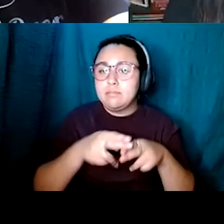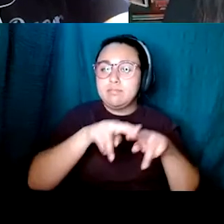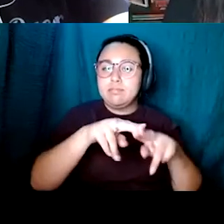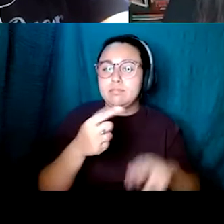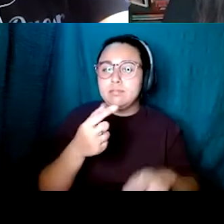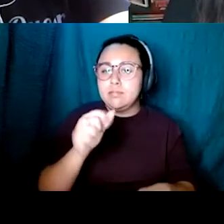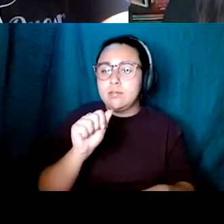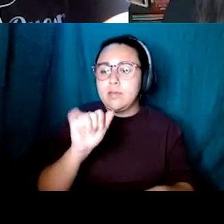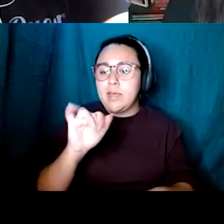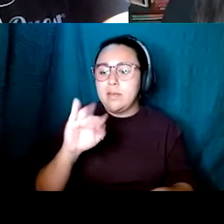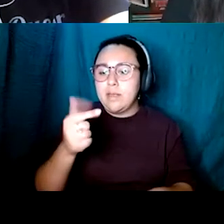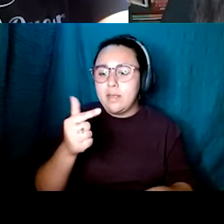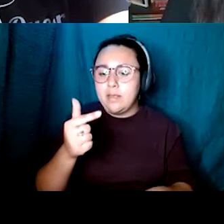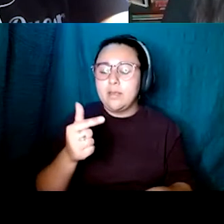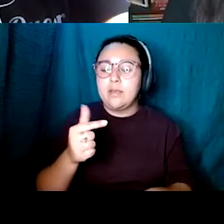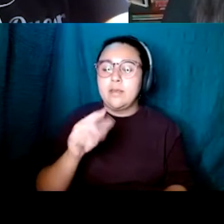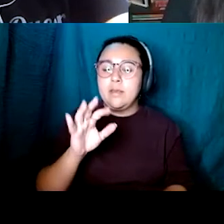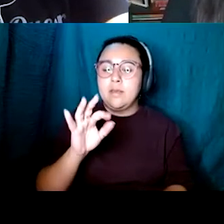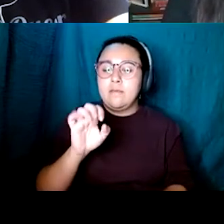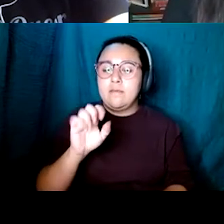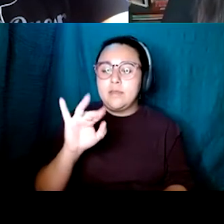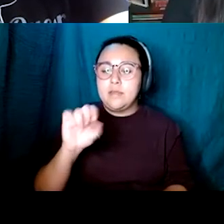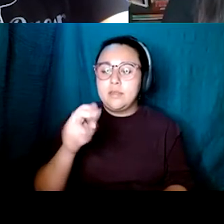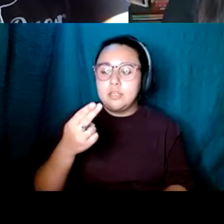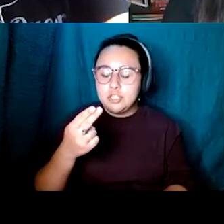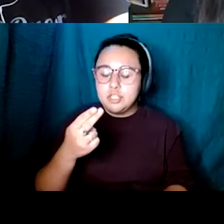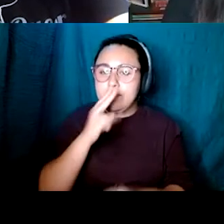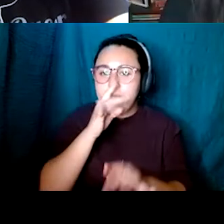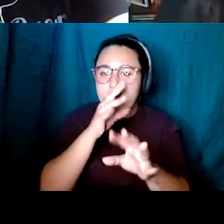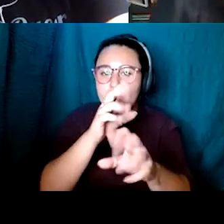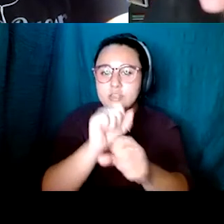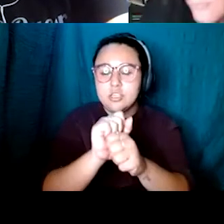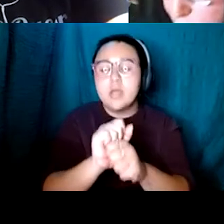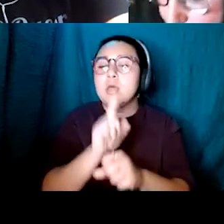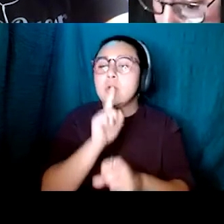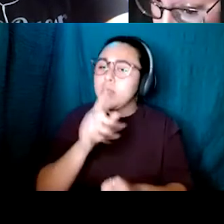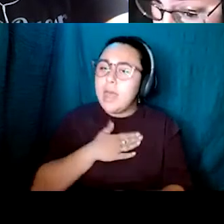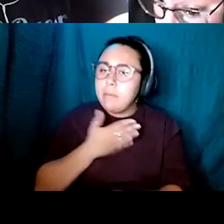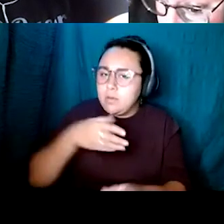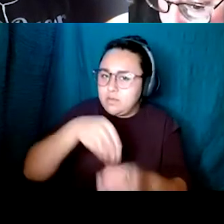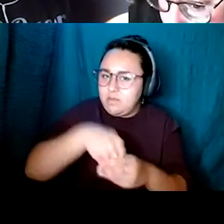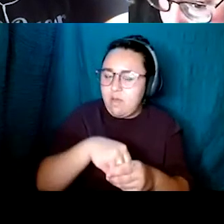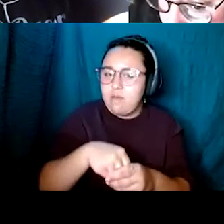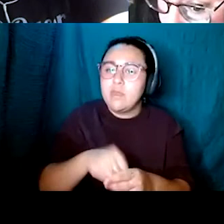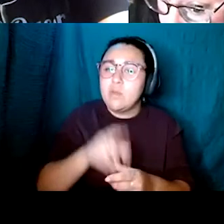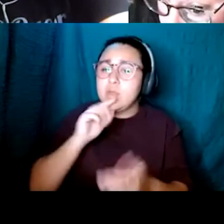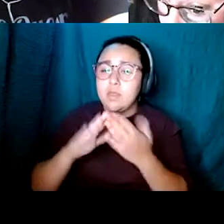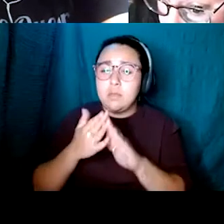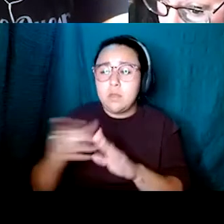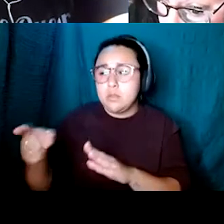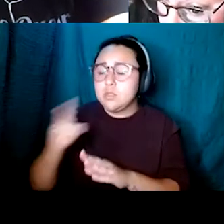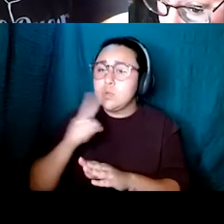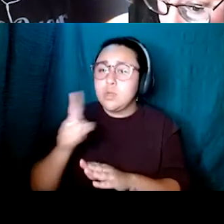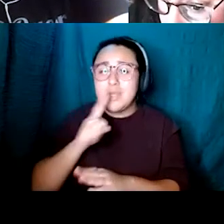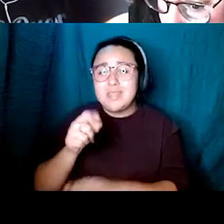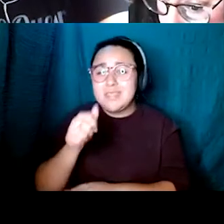that way, which I was really glad that we had those, because that community is so, so